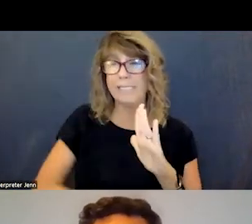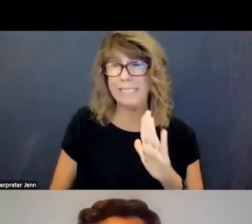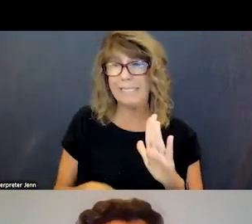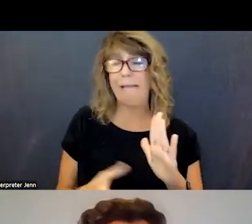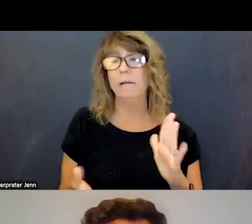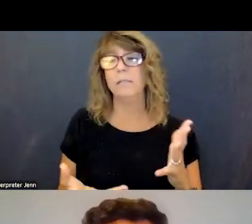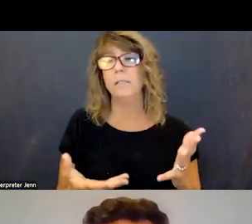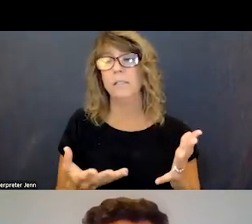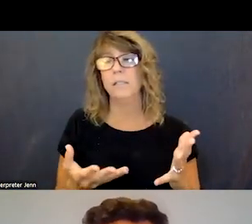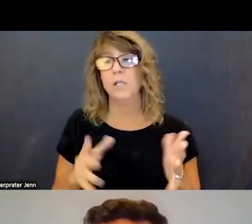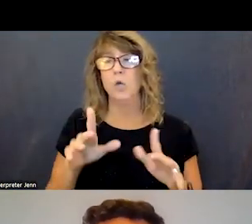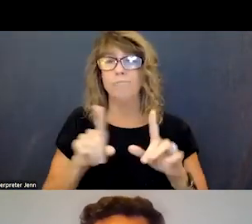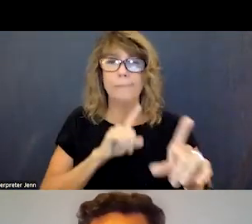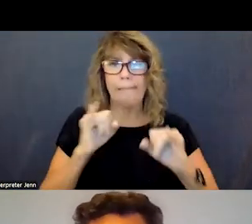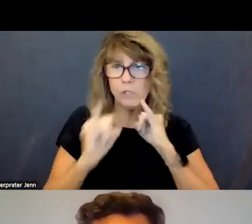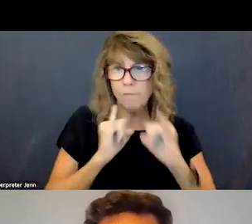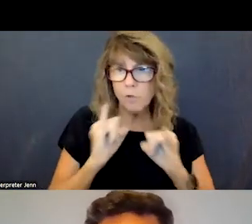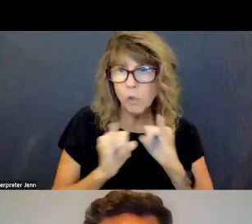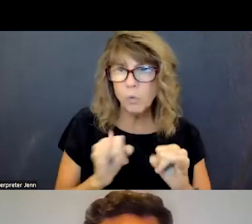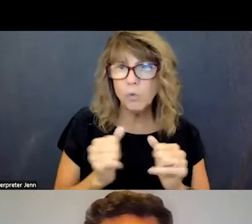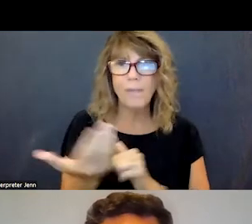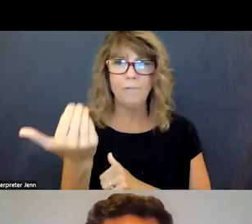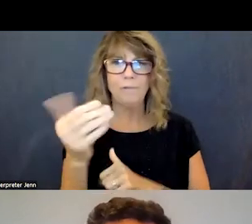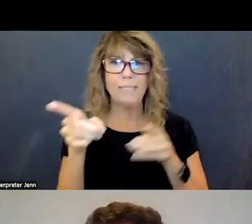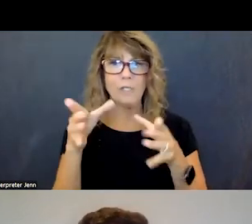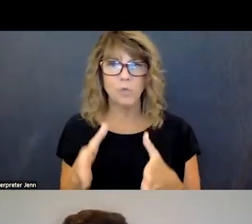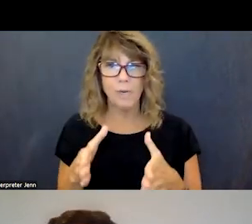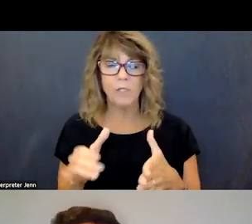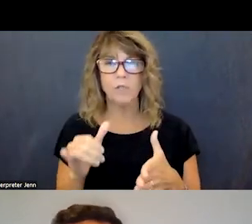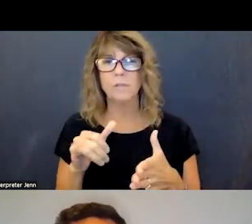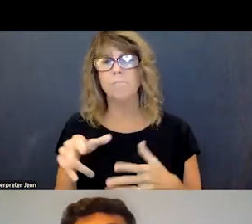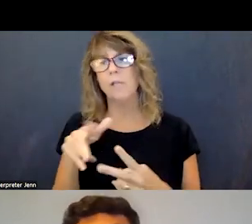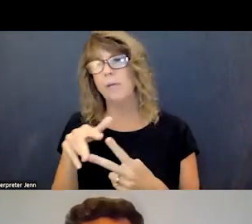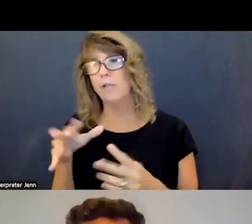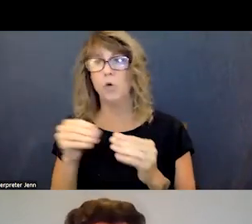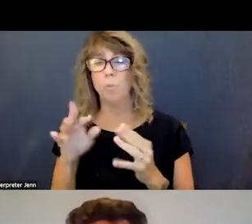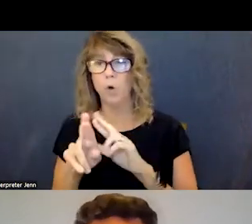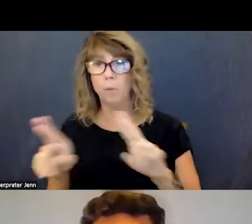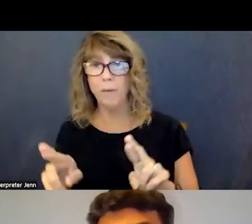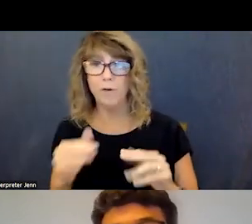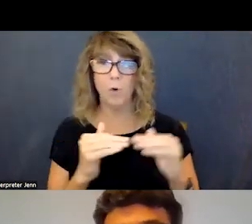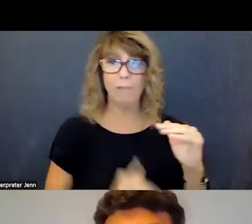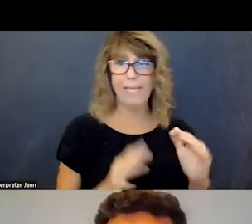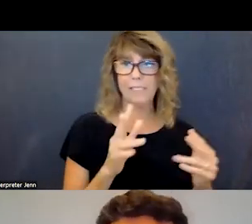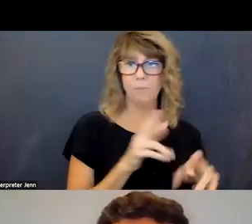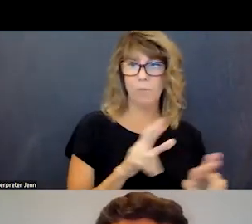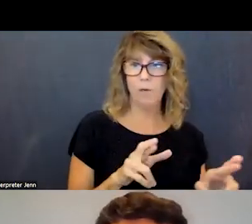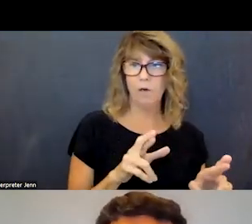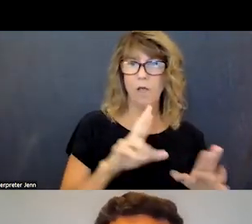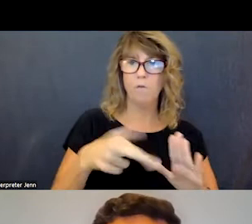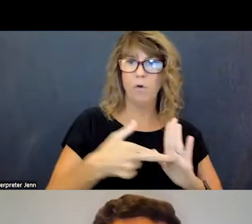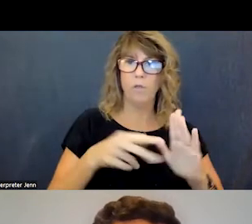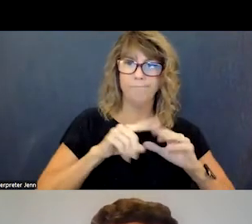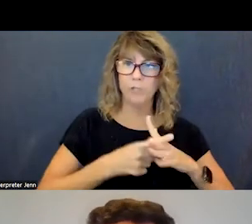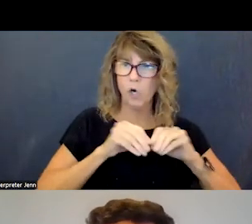in-depth qualitative interviews with 15 directors that were either more prepared or less prepared for the rollout of 988. And